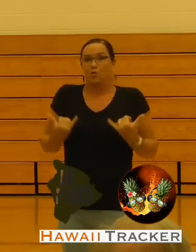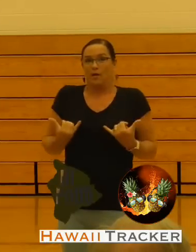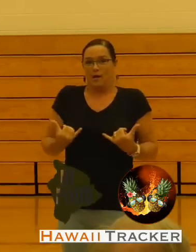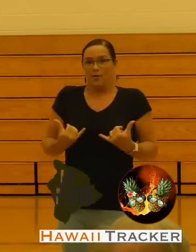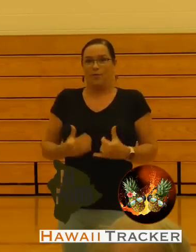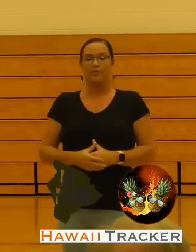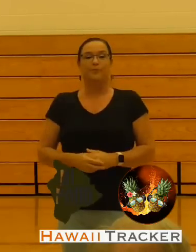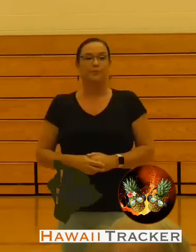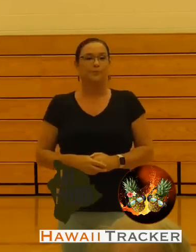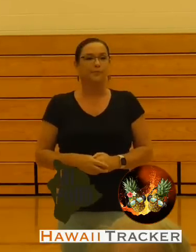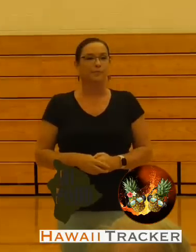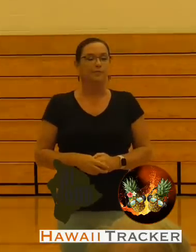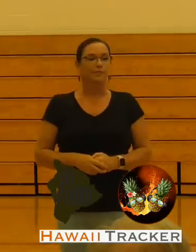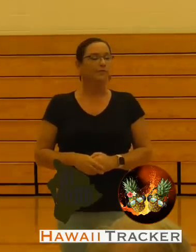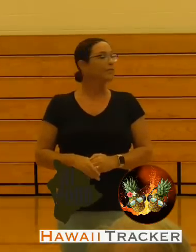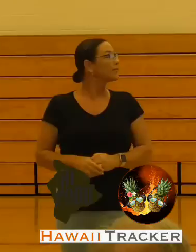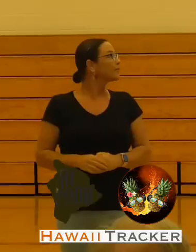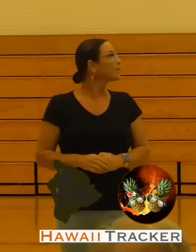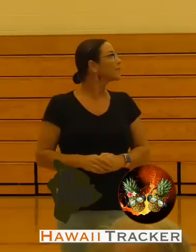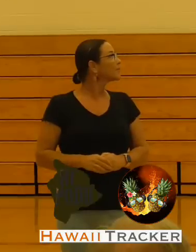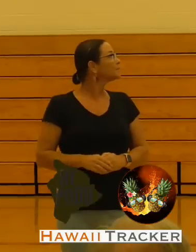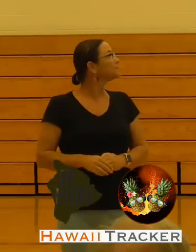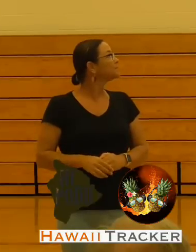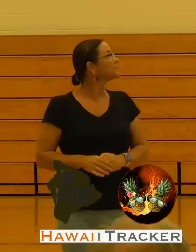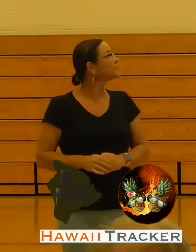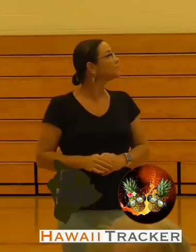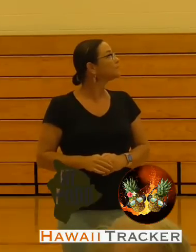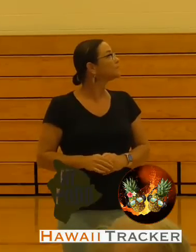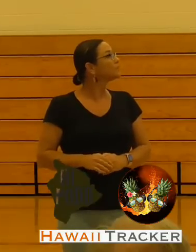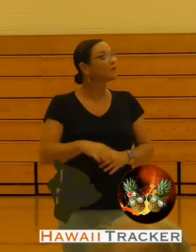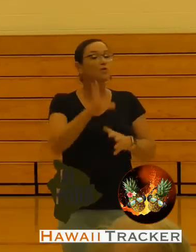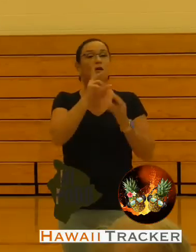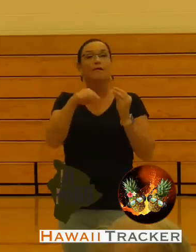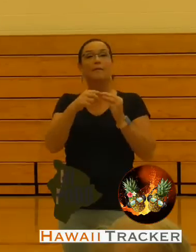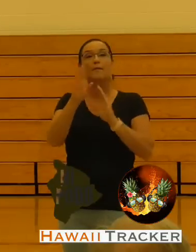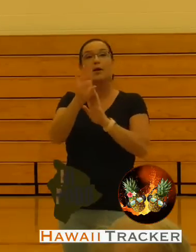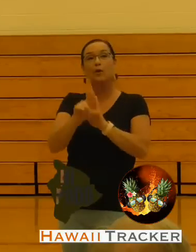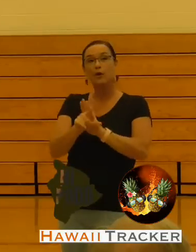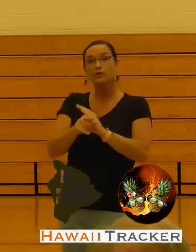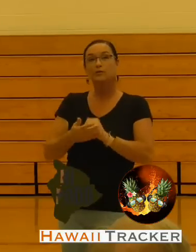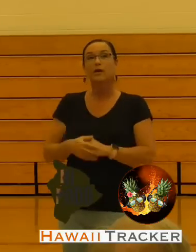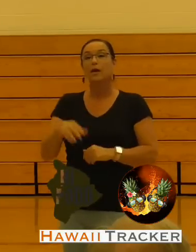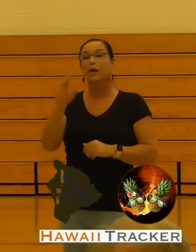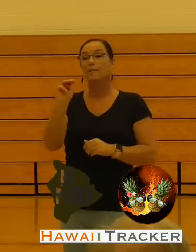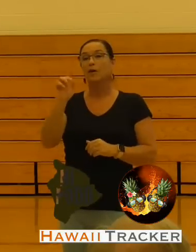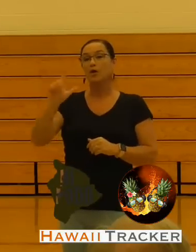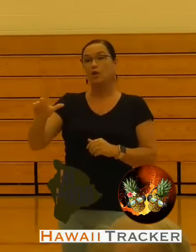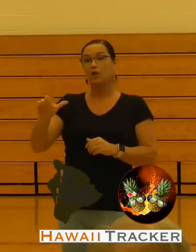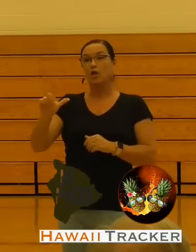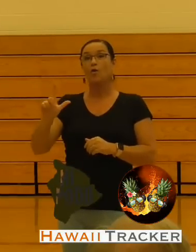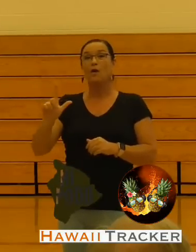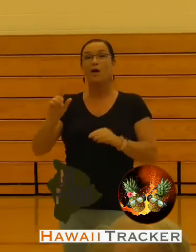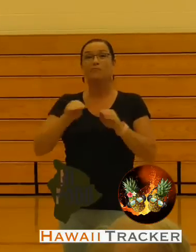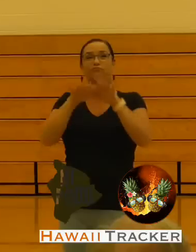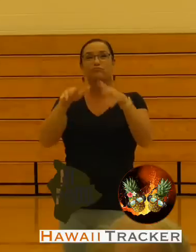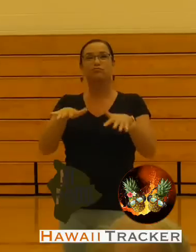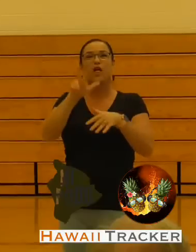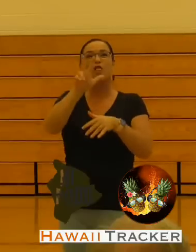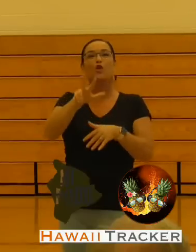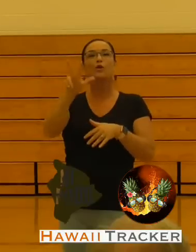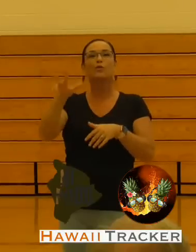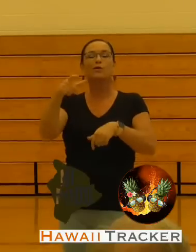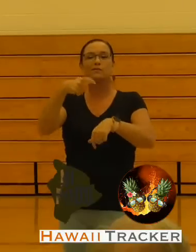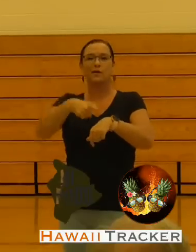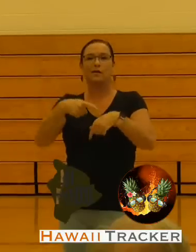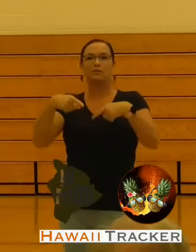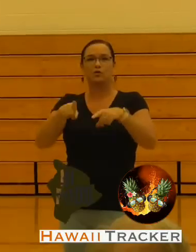Okay, moving into the background, Mauna Loa has erupted 33 times in the